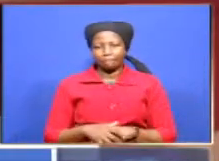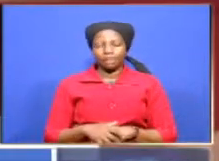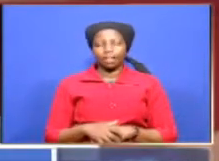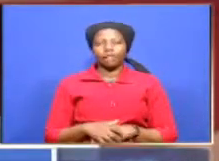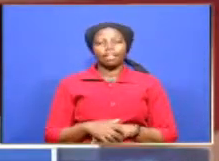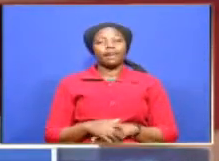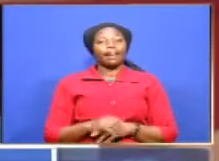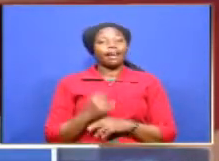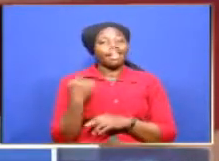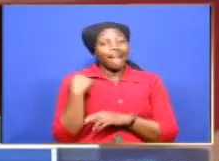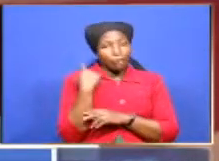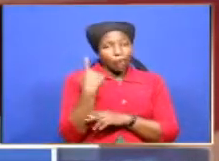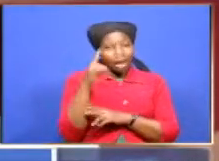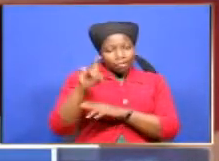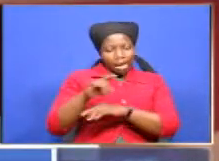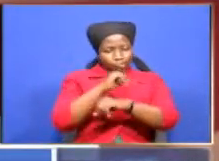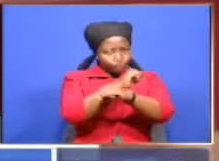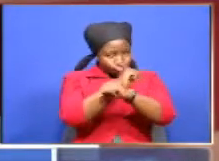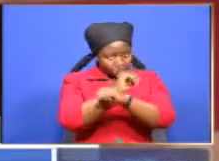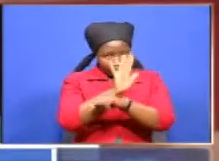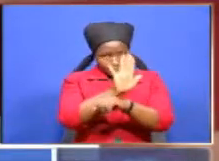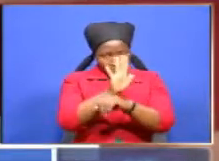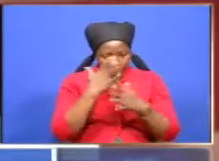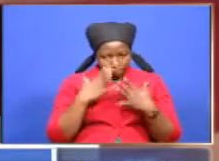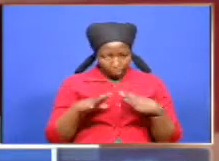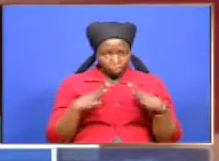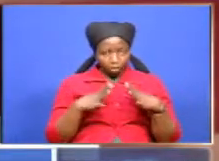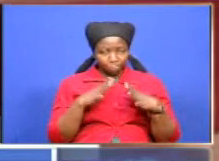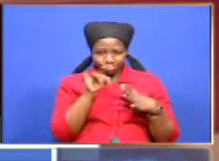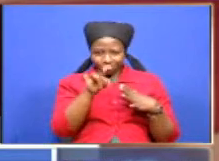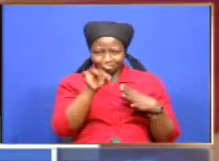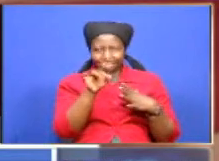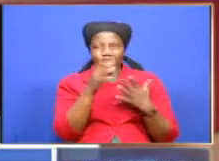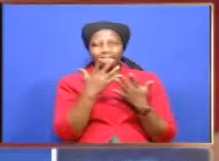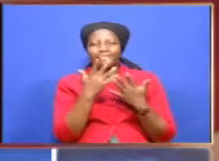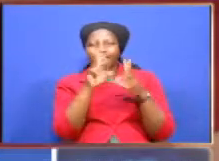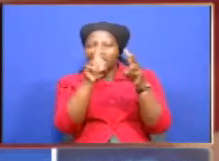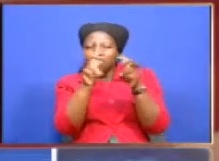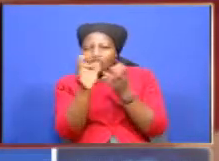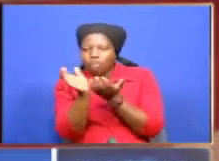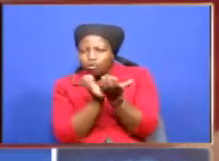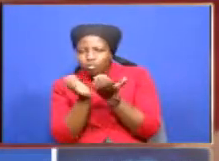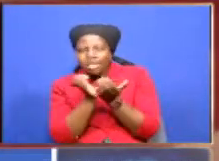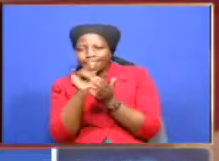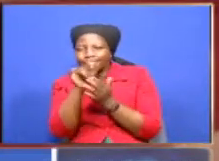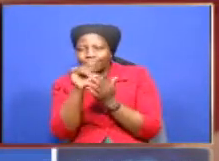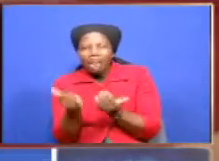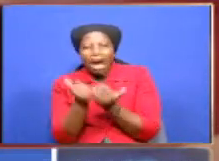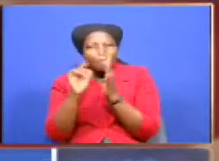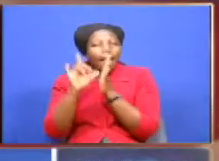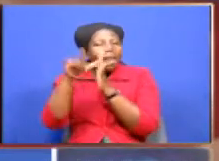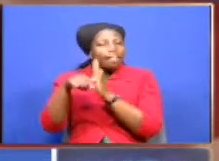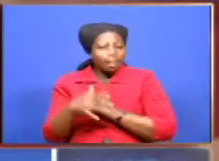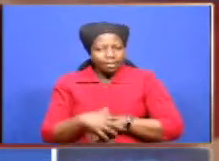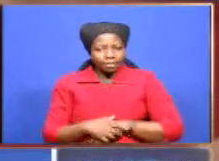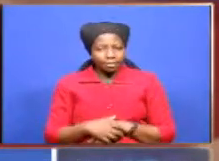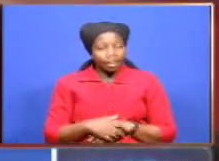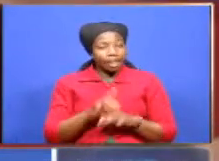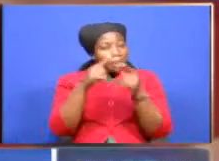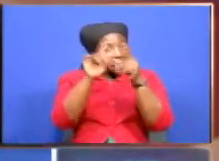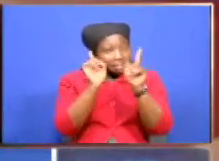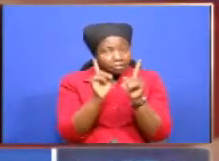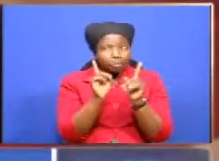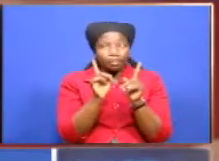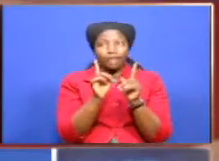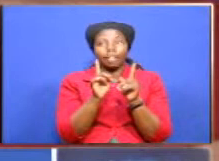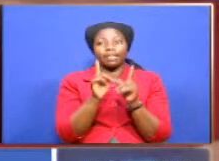you must protect your people. Iyo maneno ya biashara inakuja badai. But